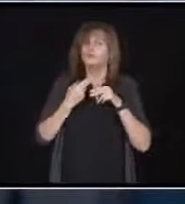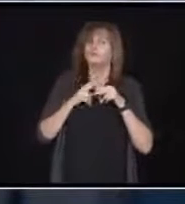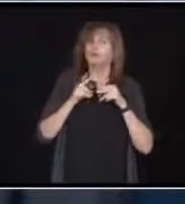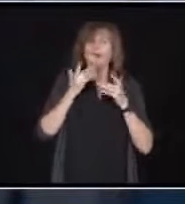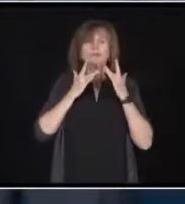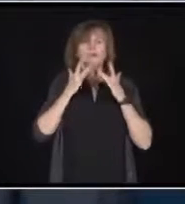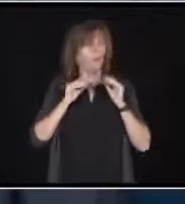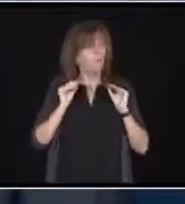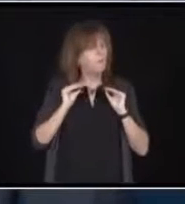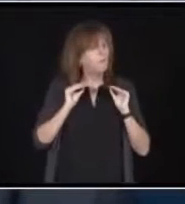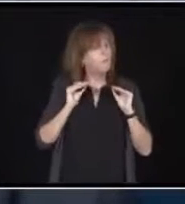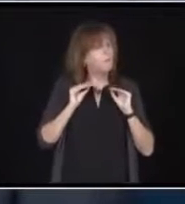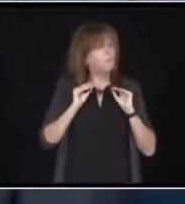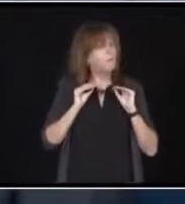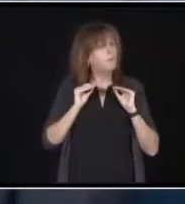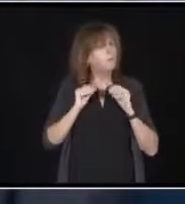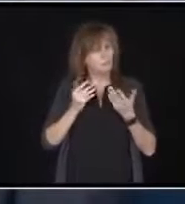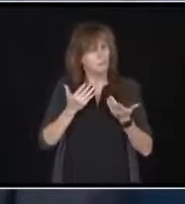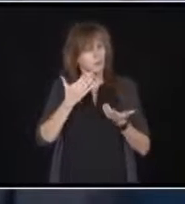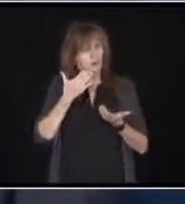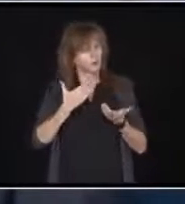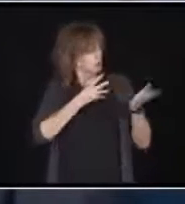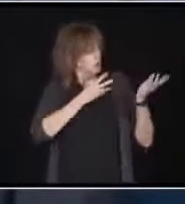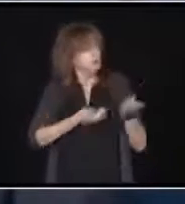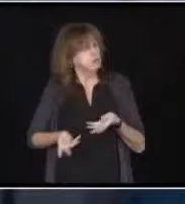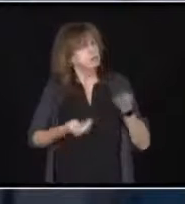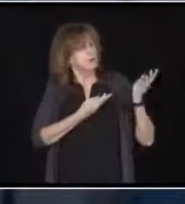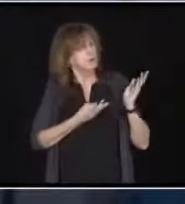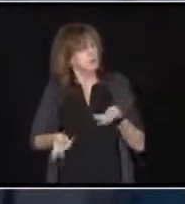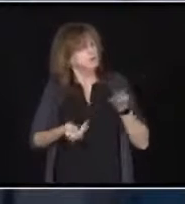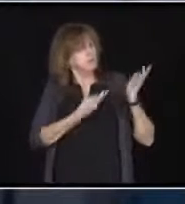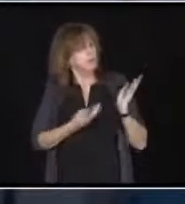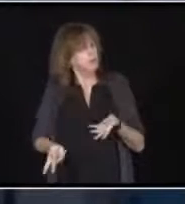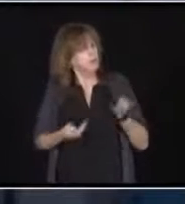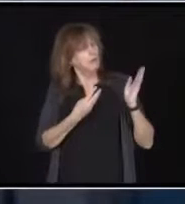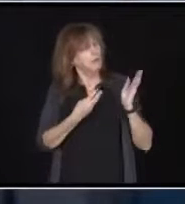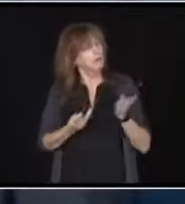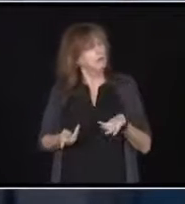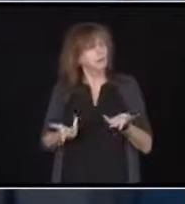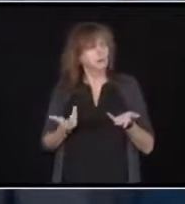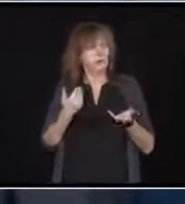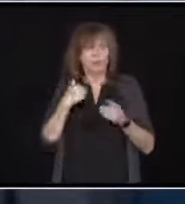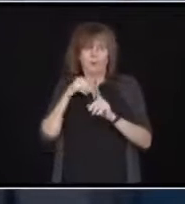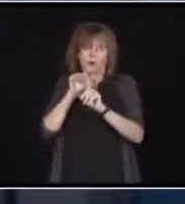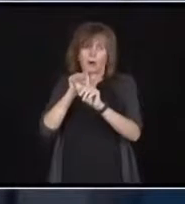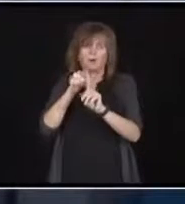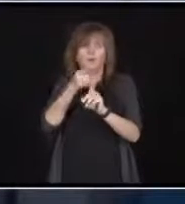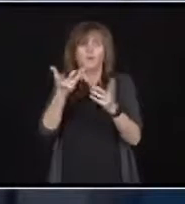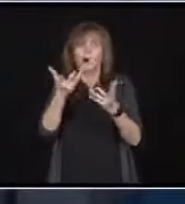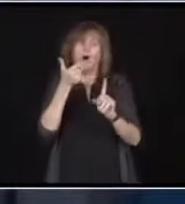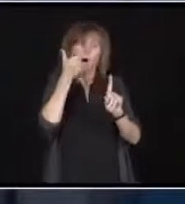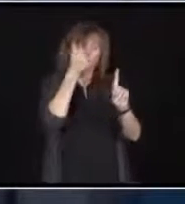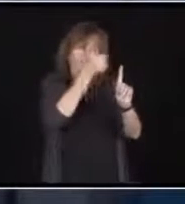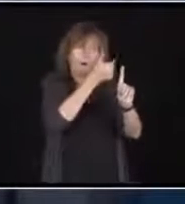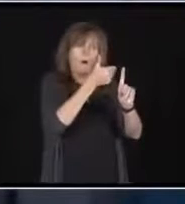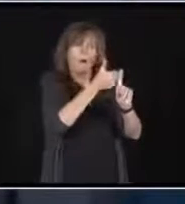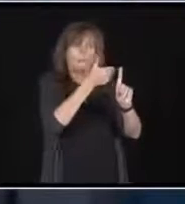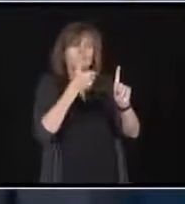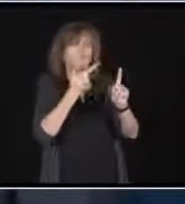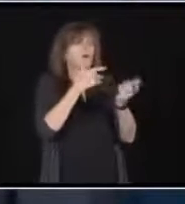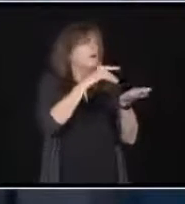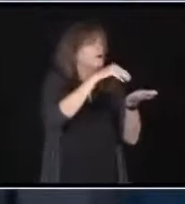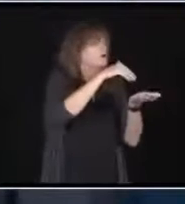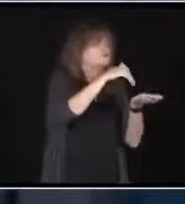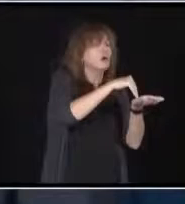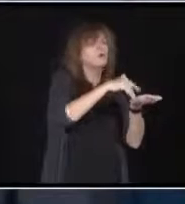good supply. I would ask that people either call ahead to schedule an appointment with their primary care practitioner,